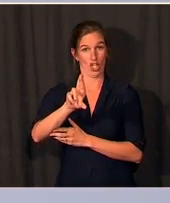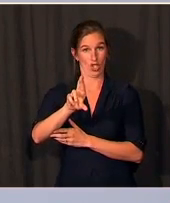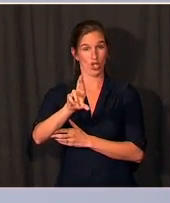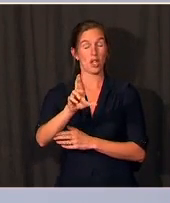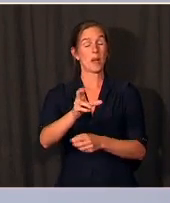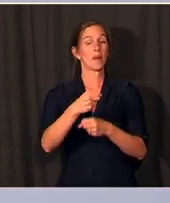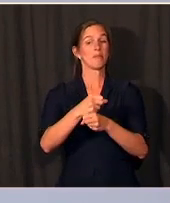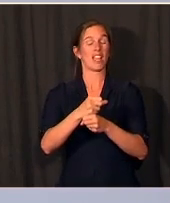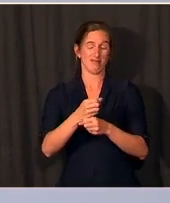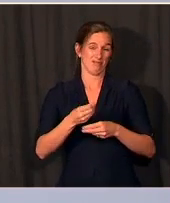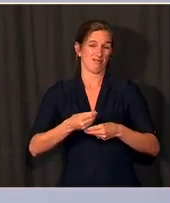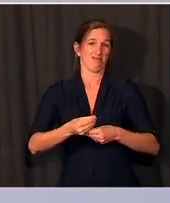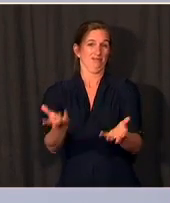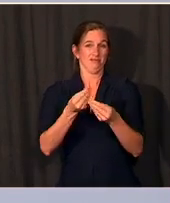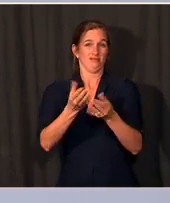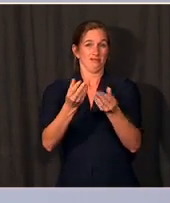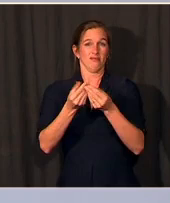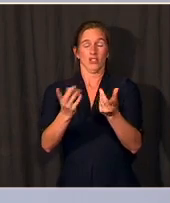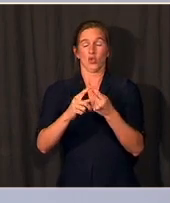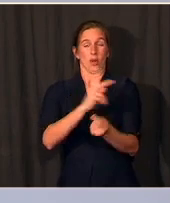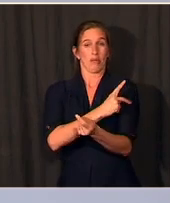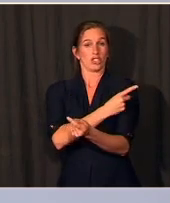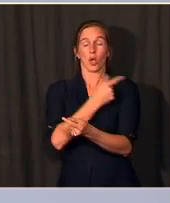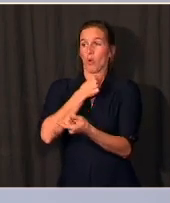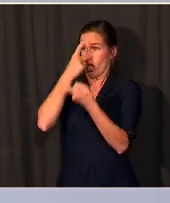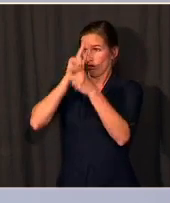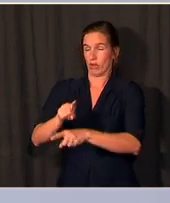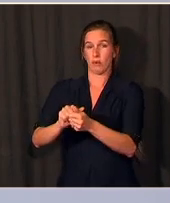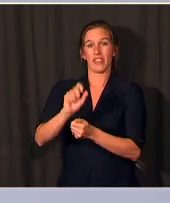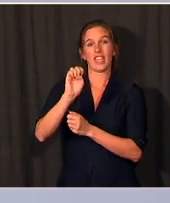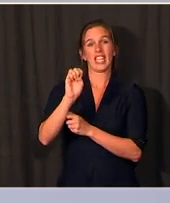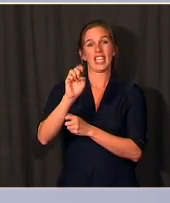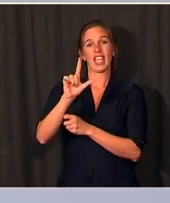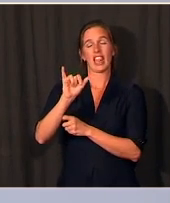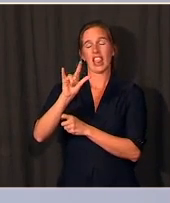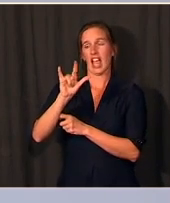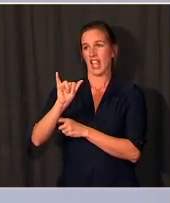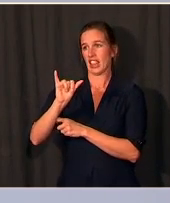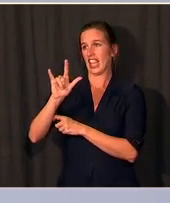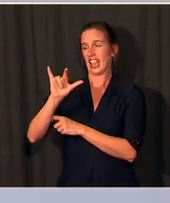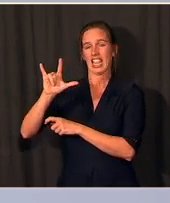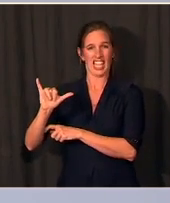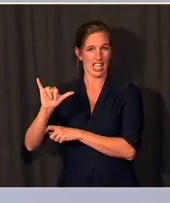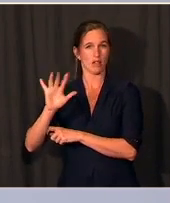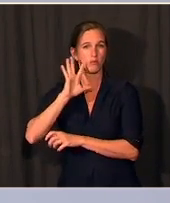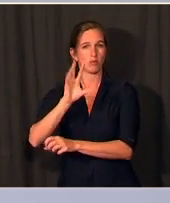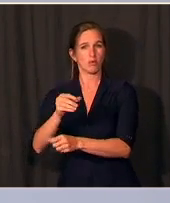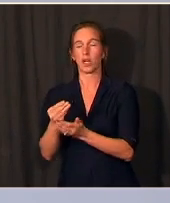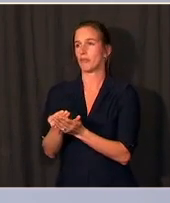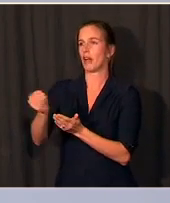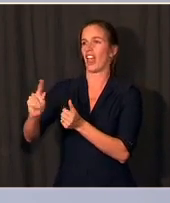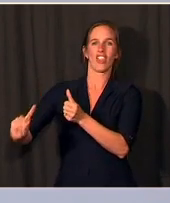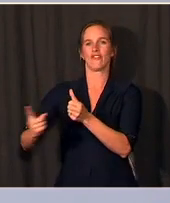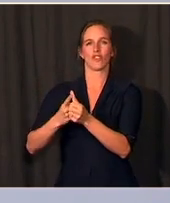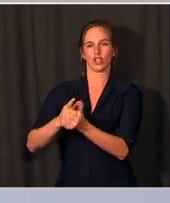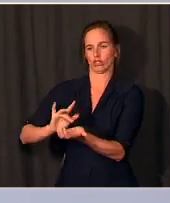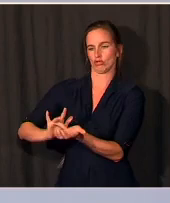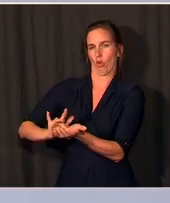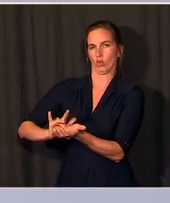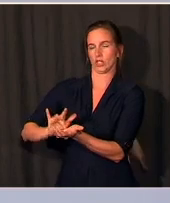My administration finalized an agreement with Eli Lilly to purchase the first doses of their